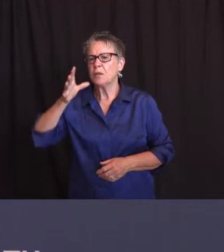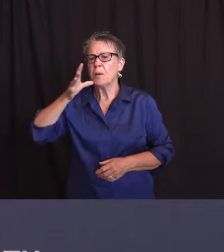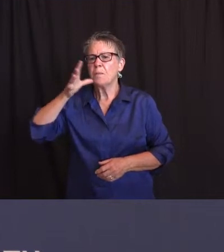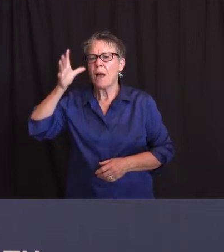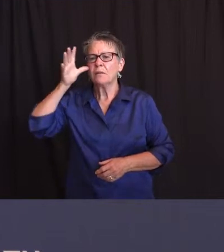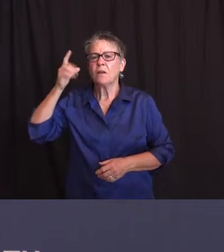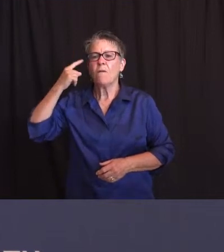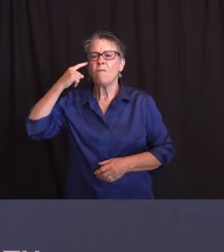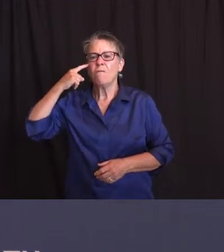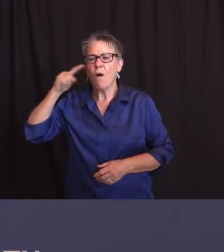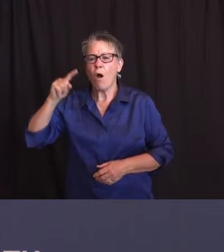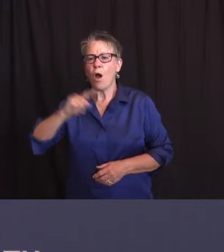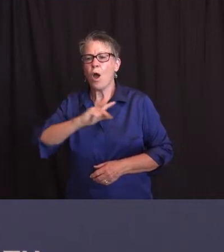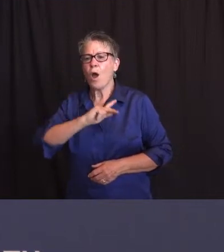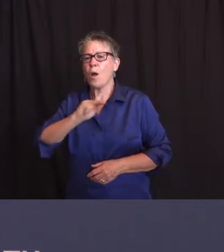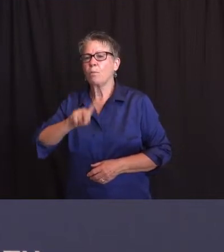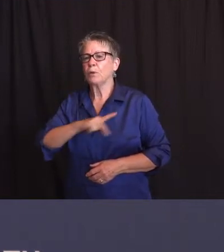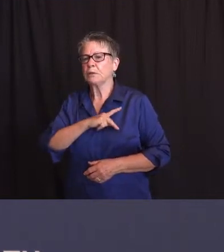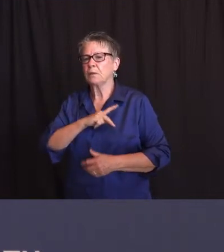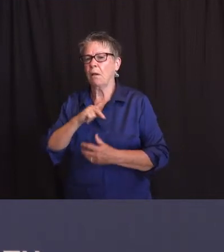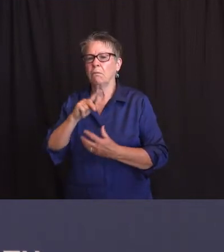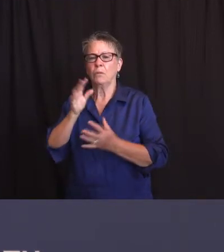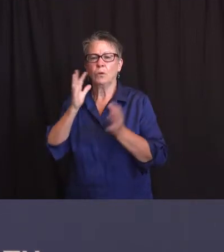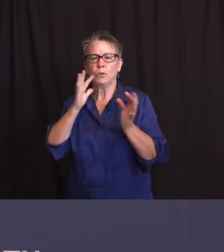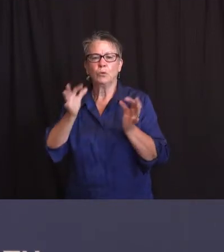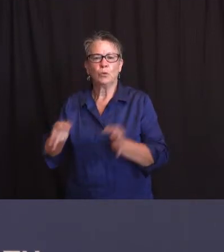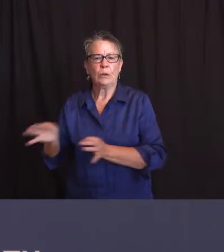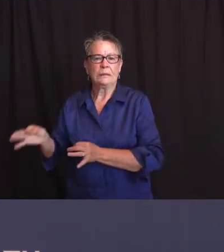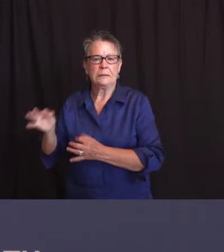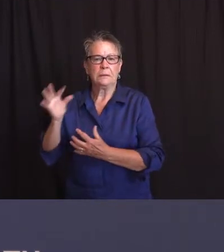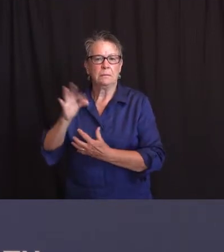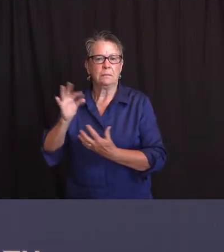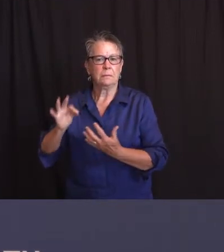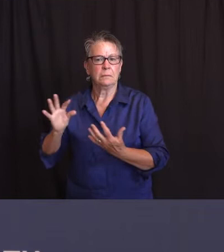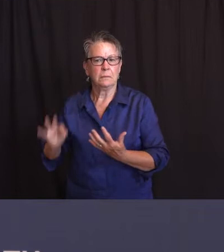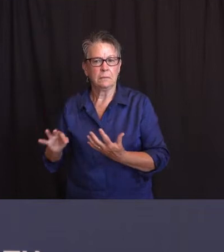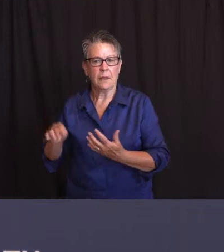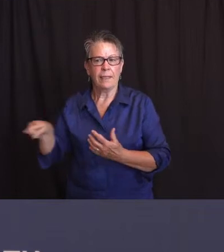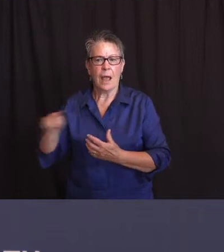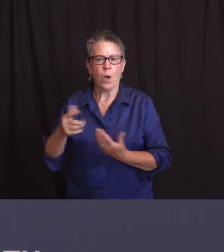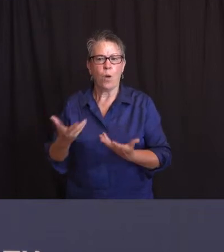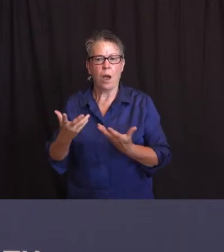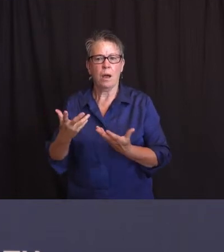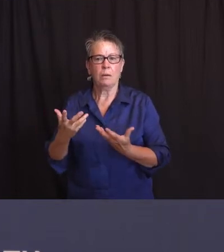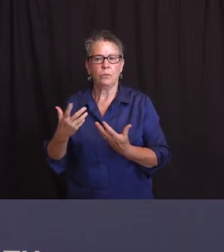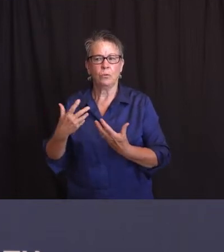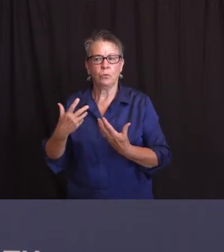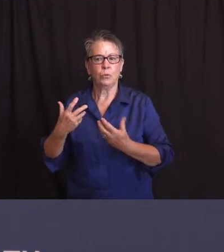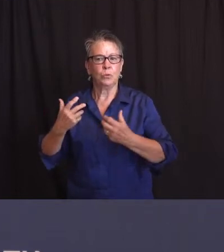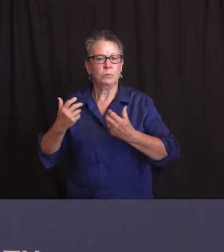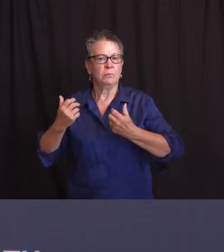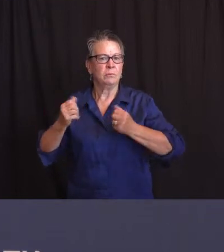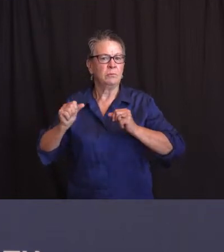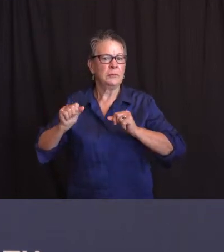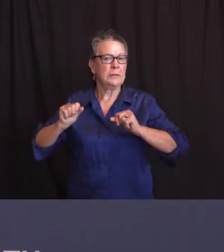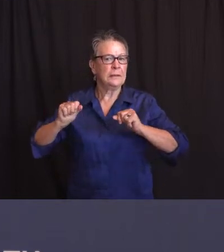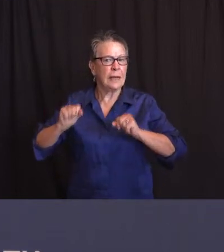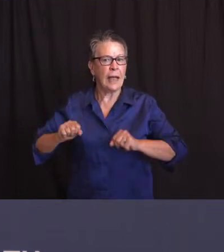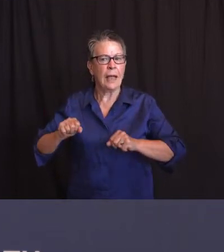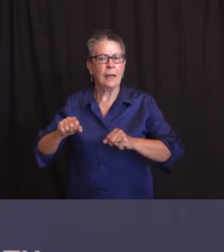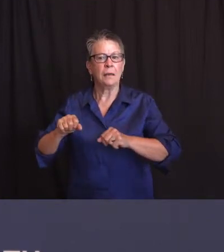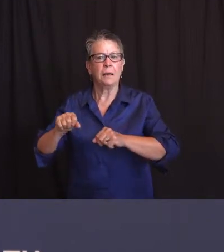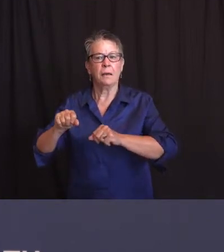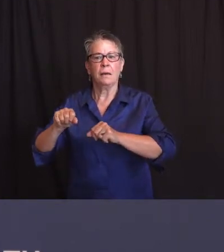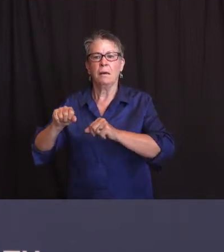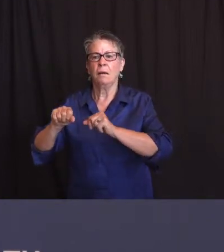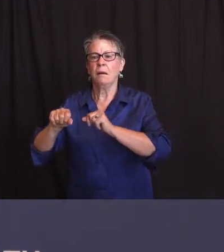the right to do a virtual versus an in-person situation. Could you explain why you feel so strongly that this is not a good